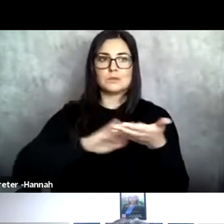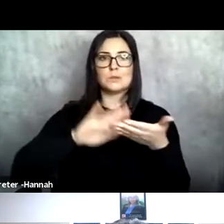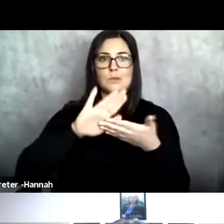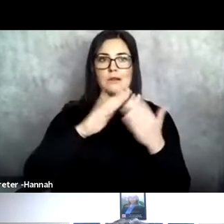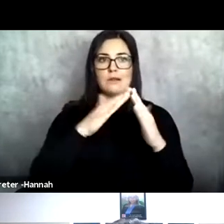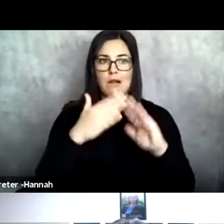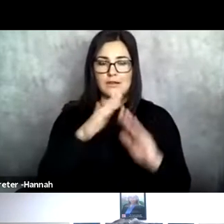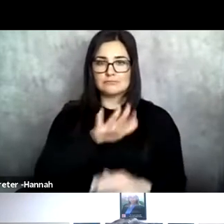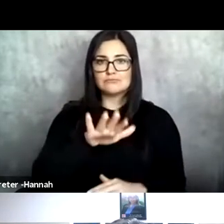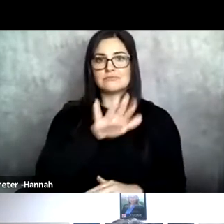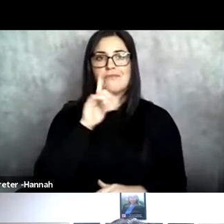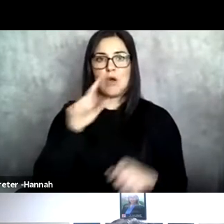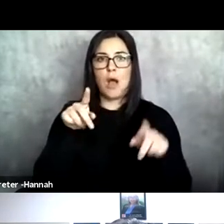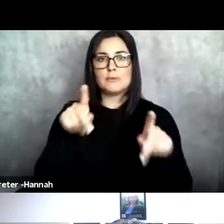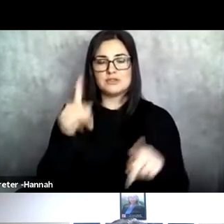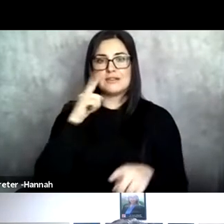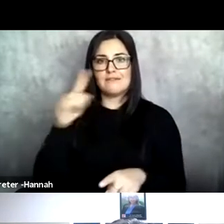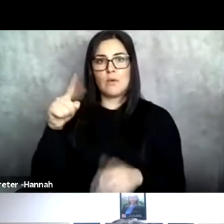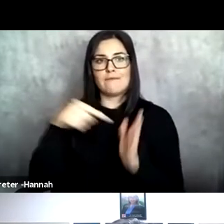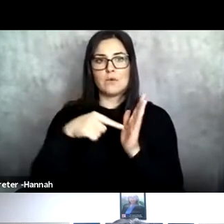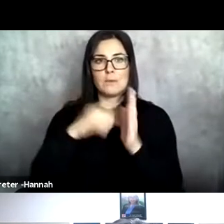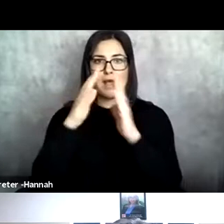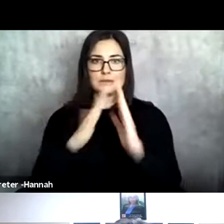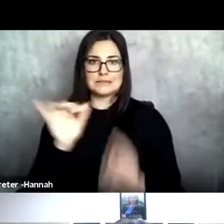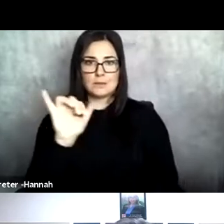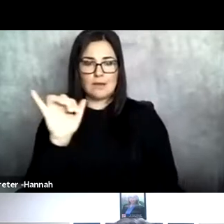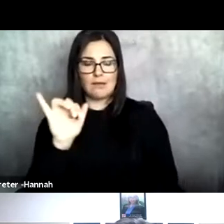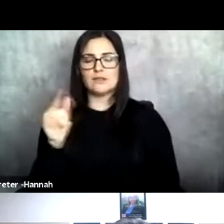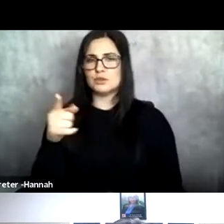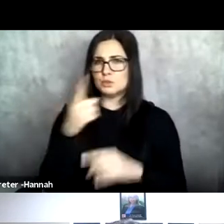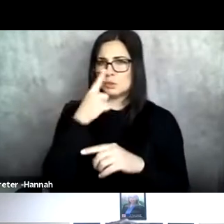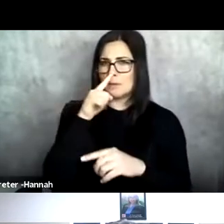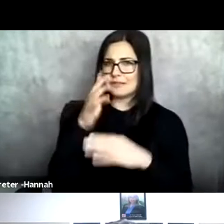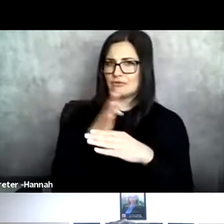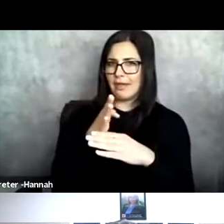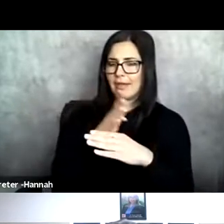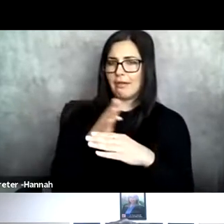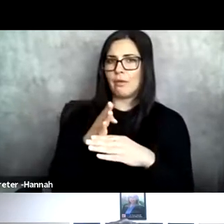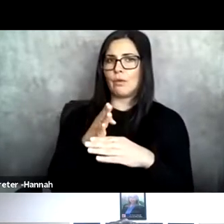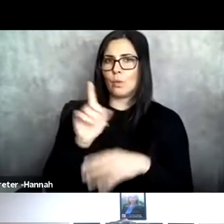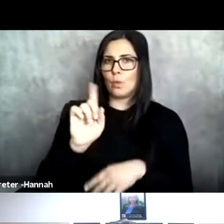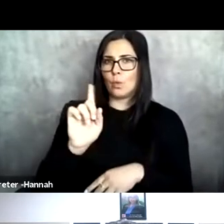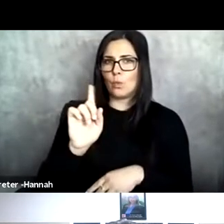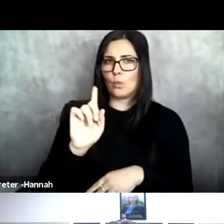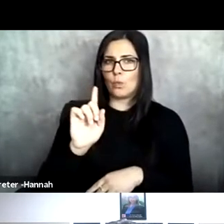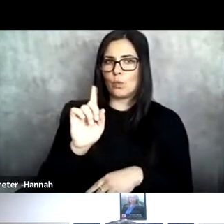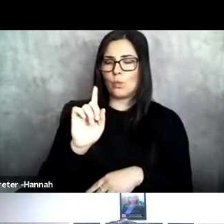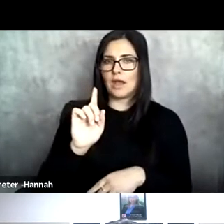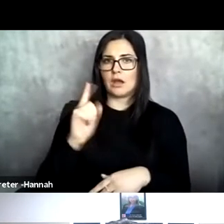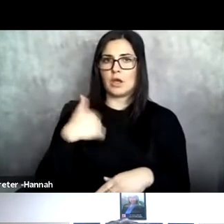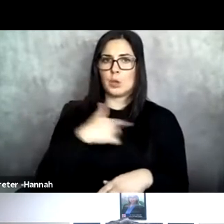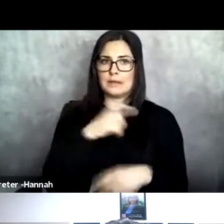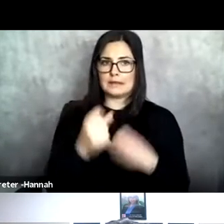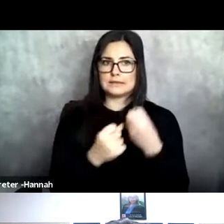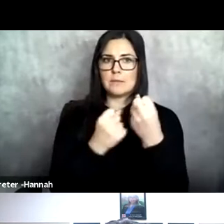option for transitional and affordable housing. Could you share where we are in lobbying efforts or prospects